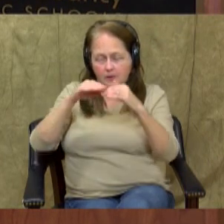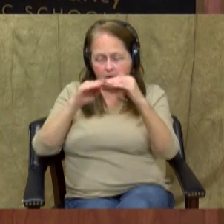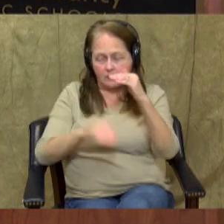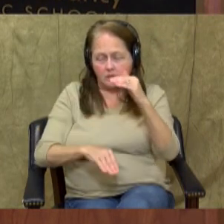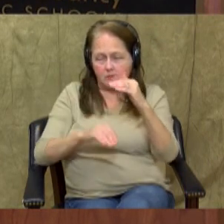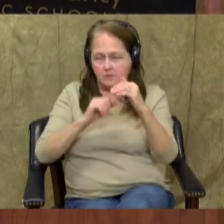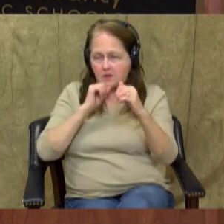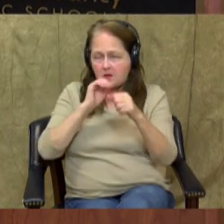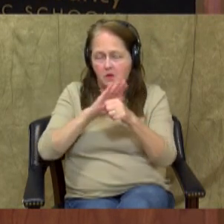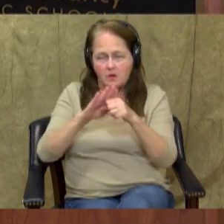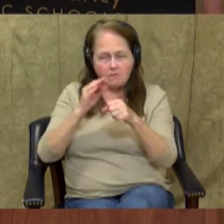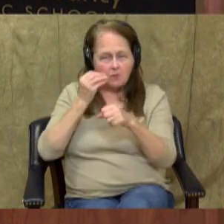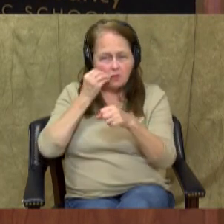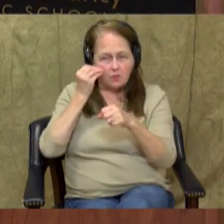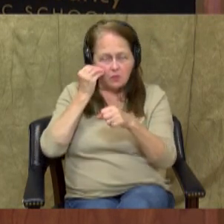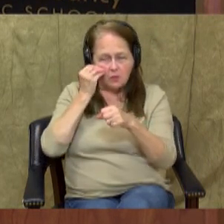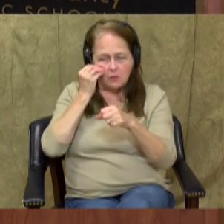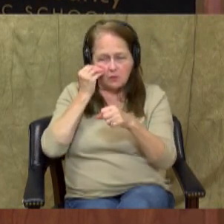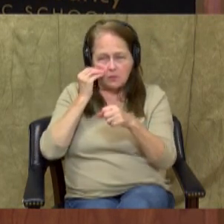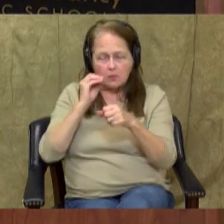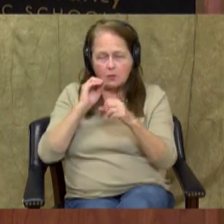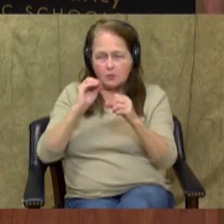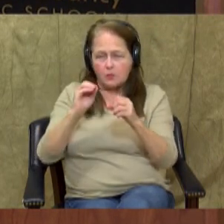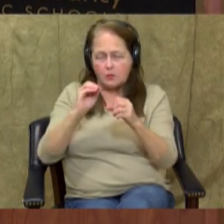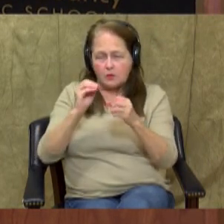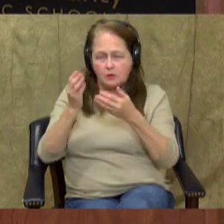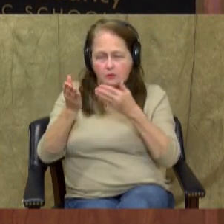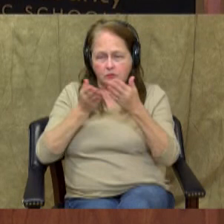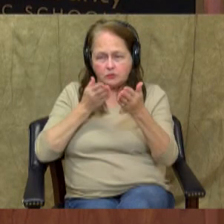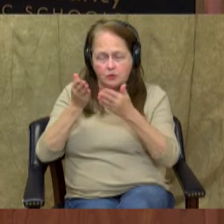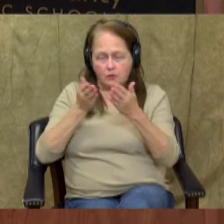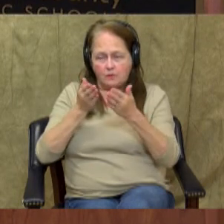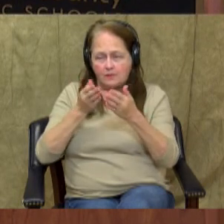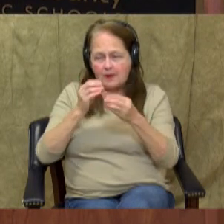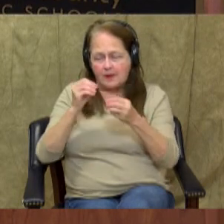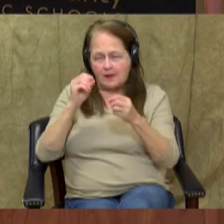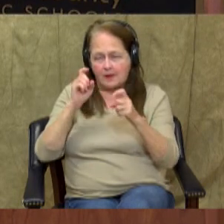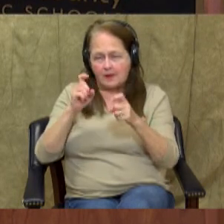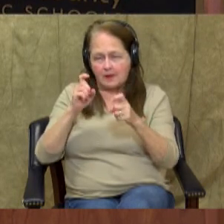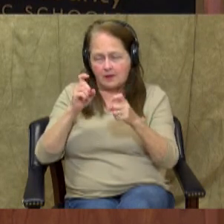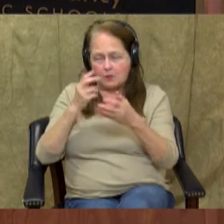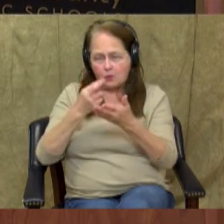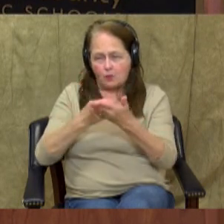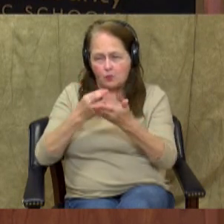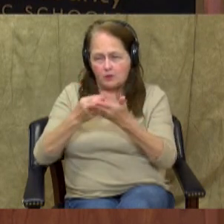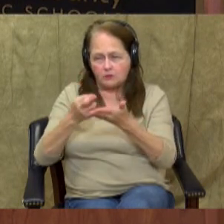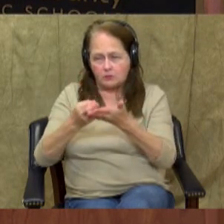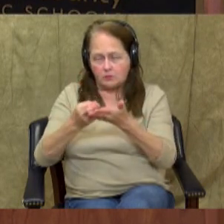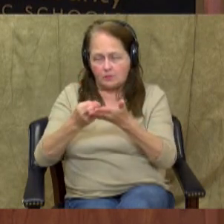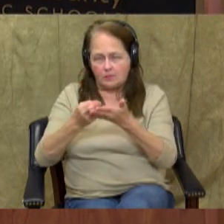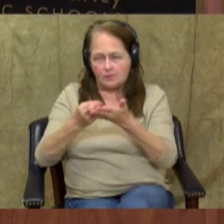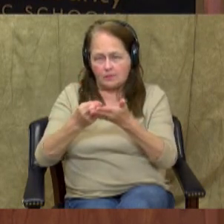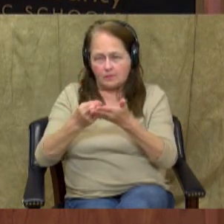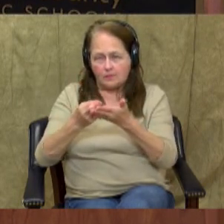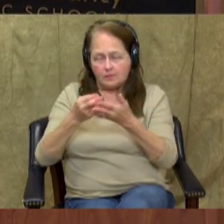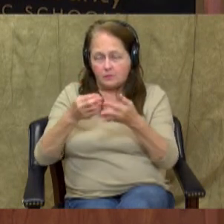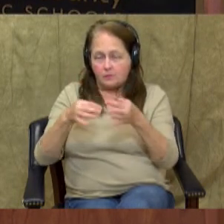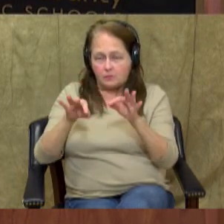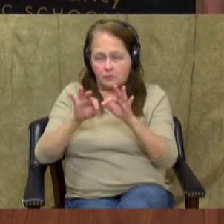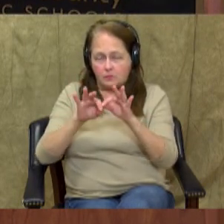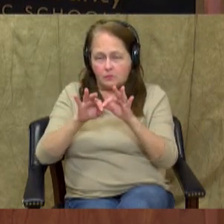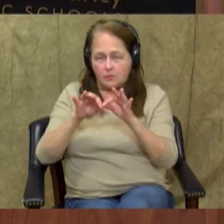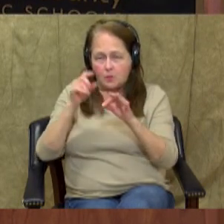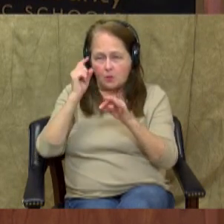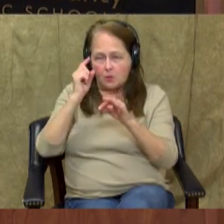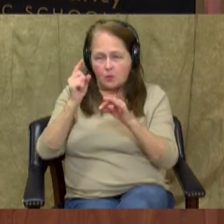available affordable housing, or lack of adequate services and resources? All of these could be either a push or a pull factor, but we're looking